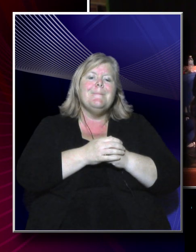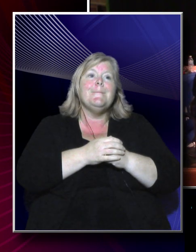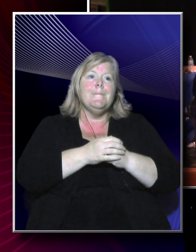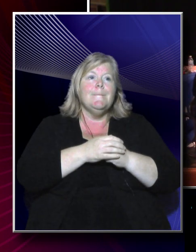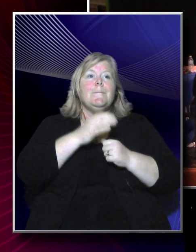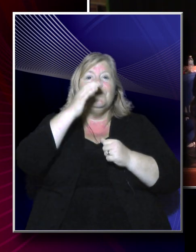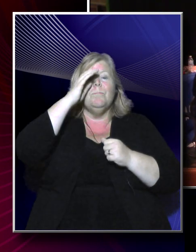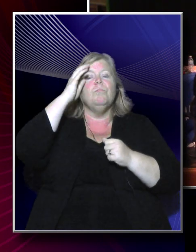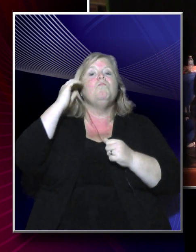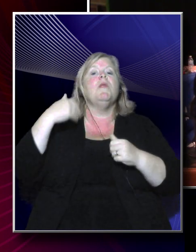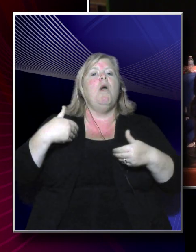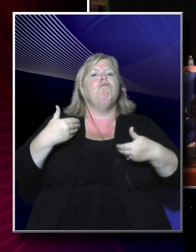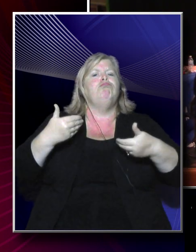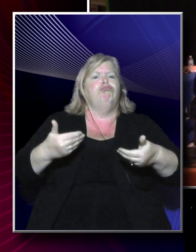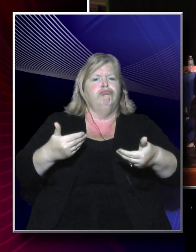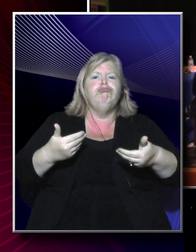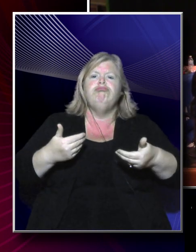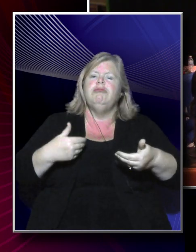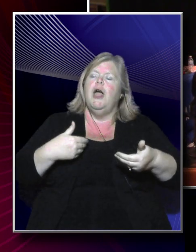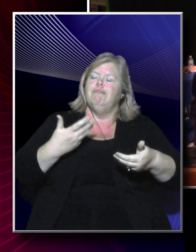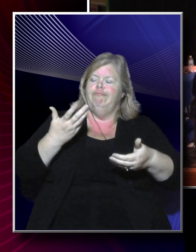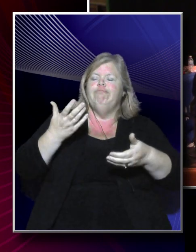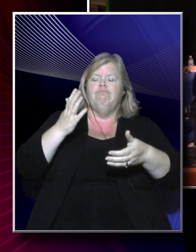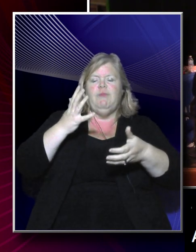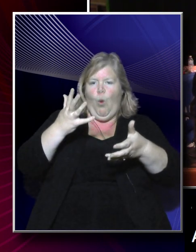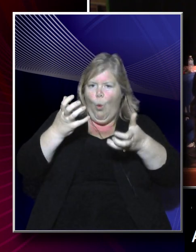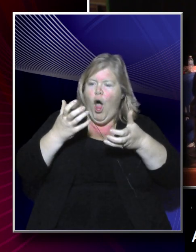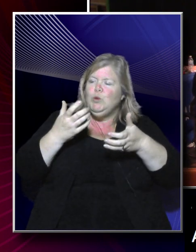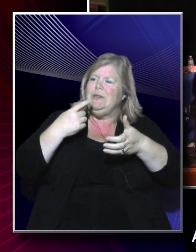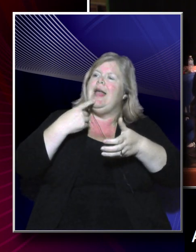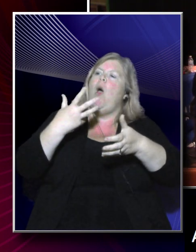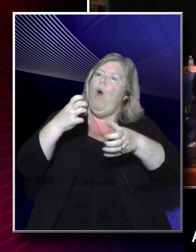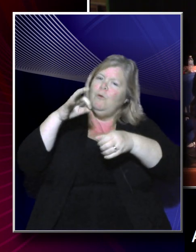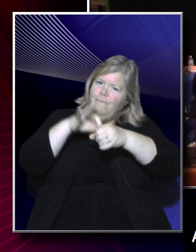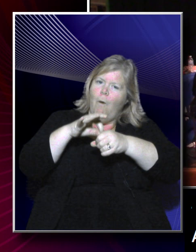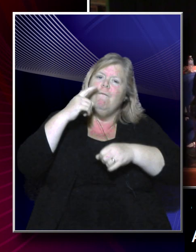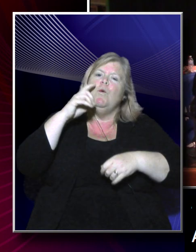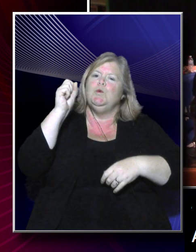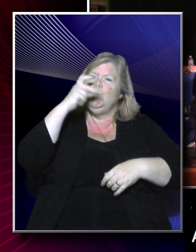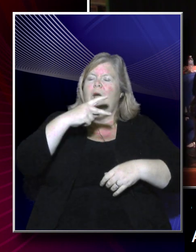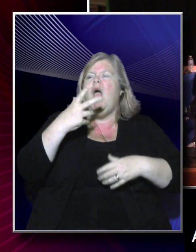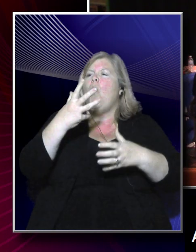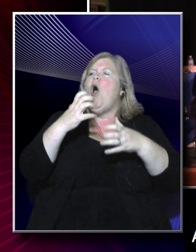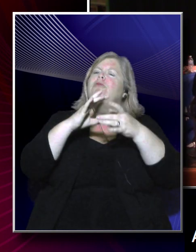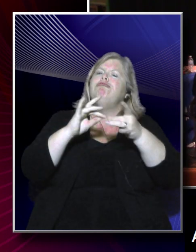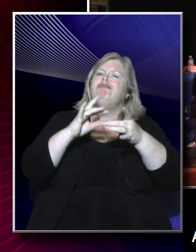I will go ahead and express my vote for Sue K as well. And I would like to comment as to why.